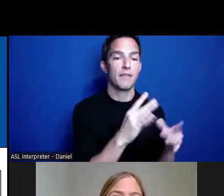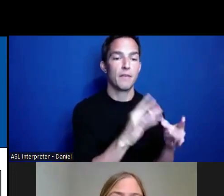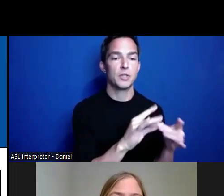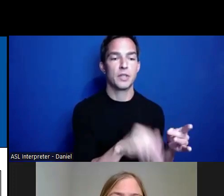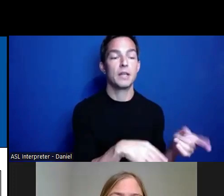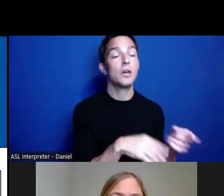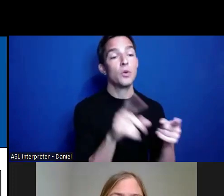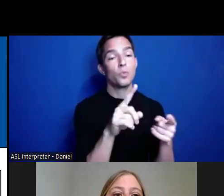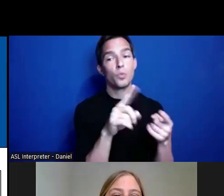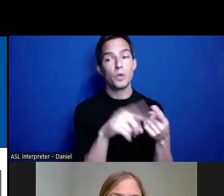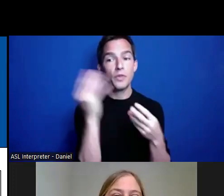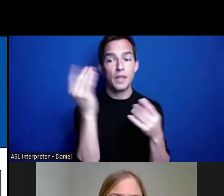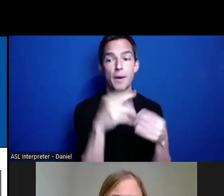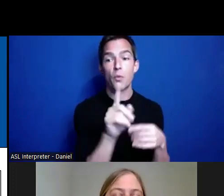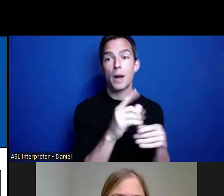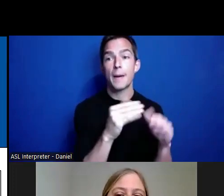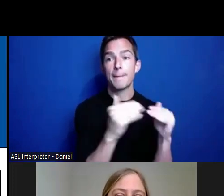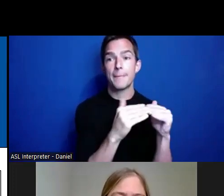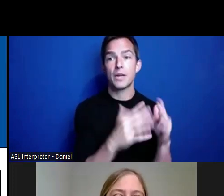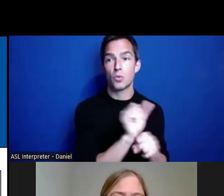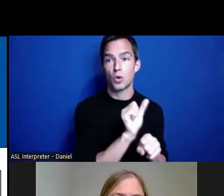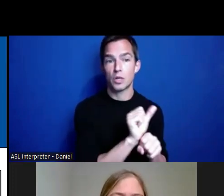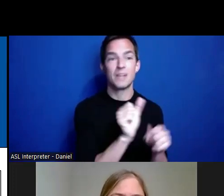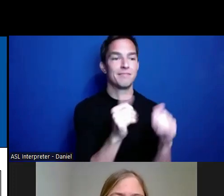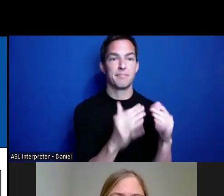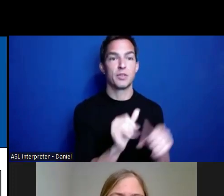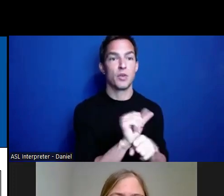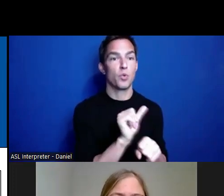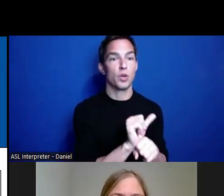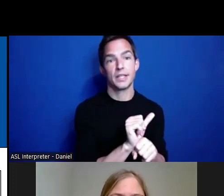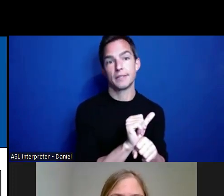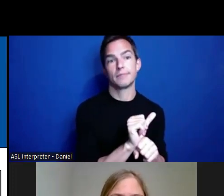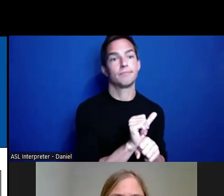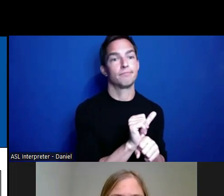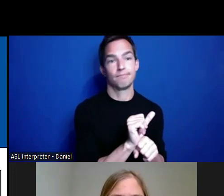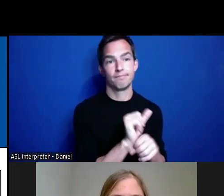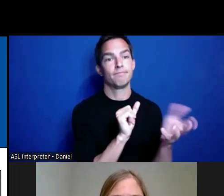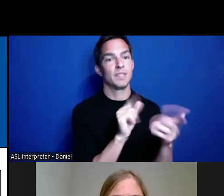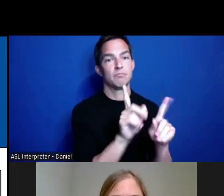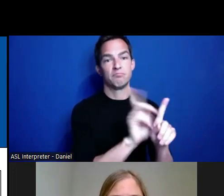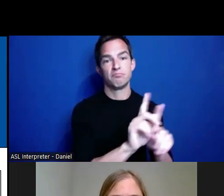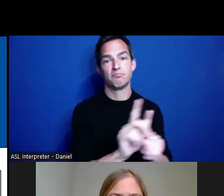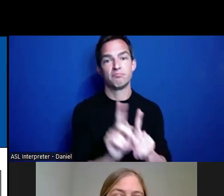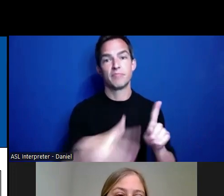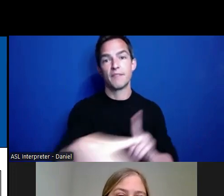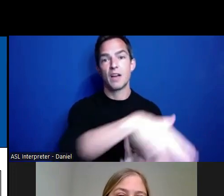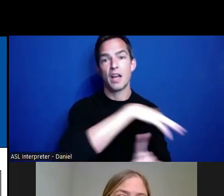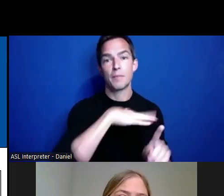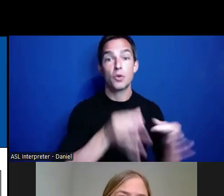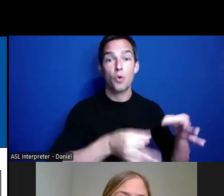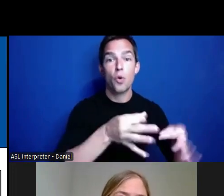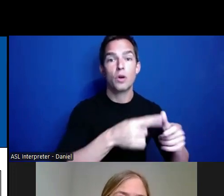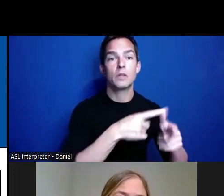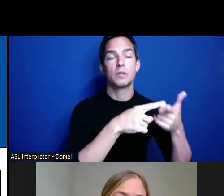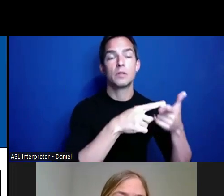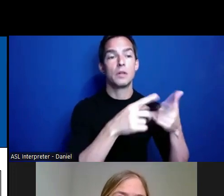where peers work today, peers are working in all sorts of places. They're working in courts, they're working in